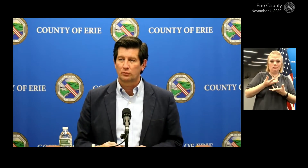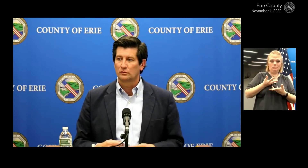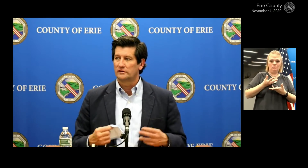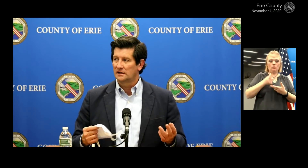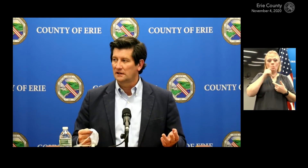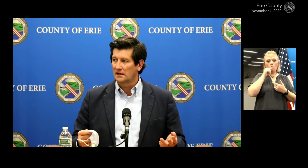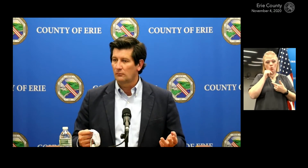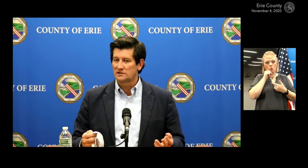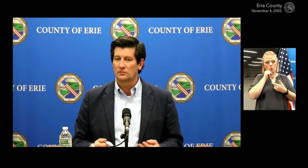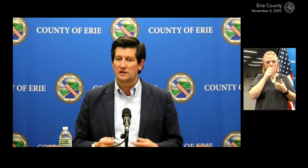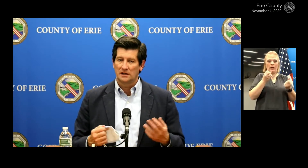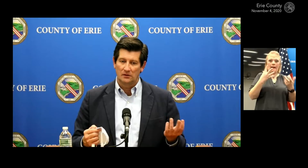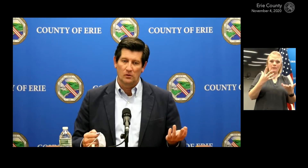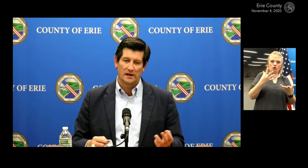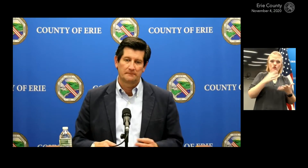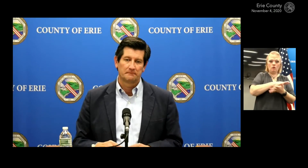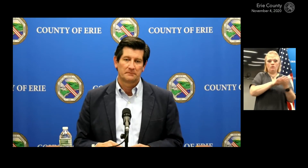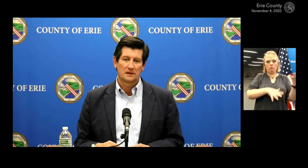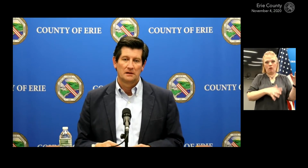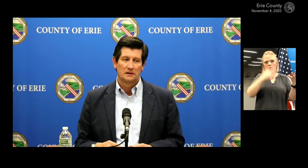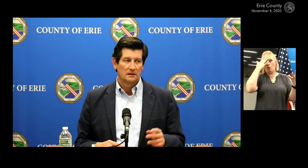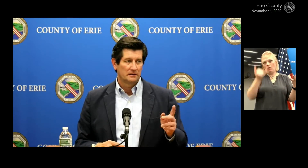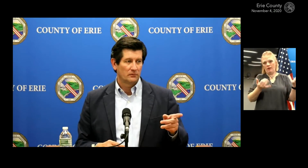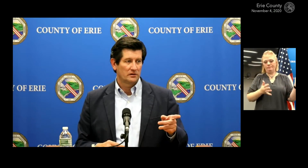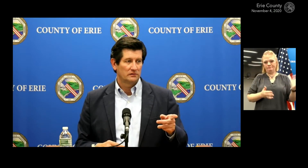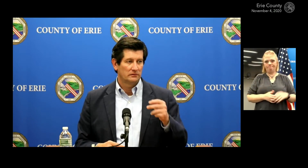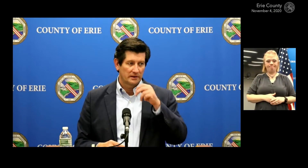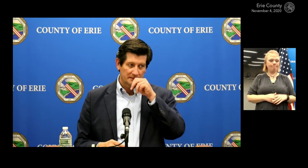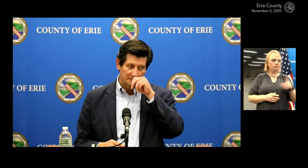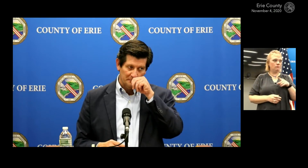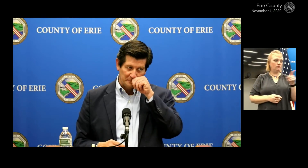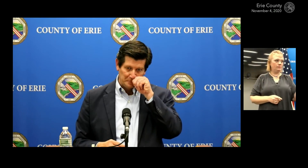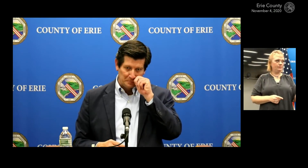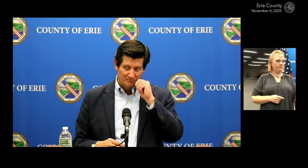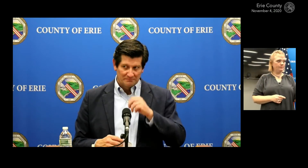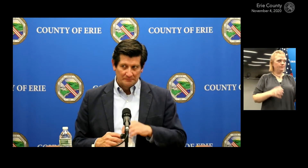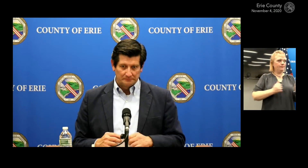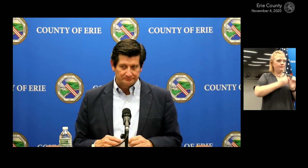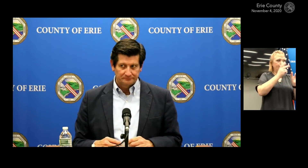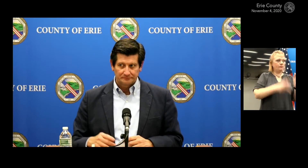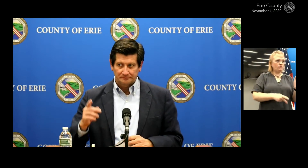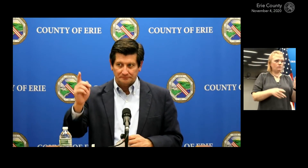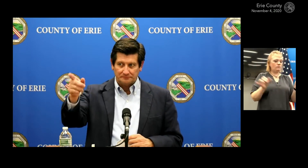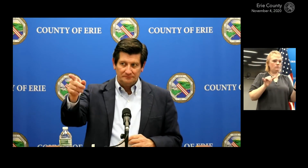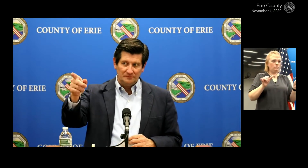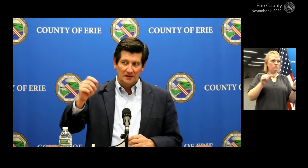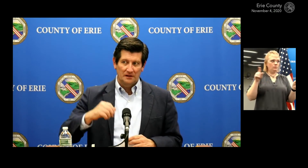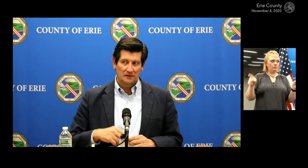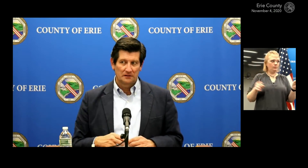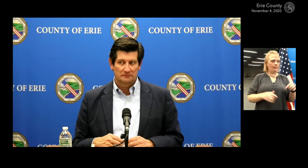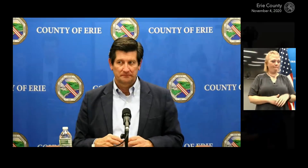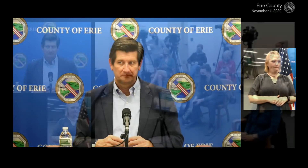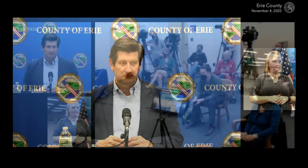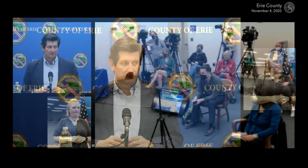who we approved and how much money and why. I think, Michael, you were next. Yeah, following up on something Sandy asked you about,